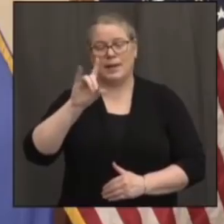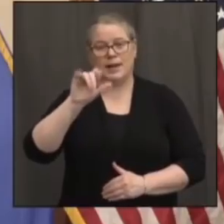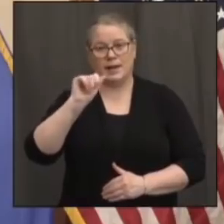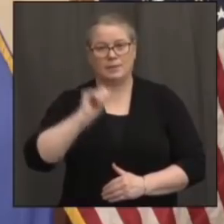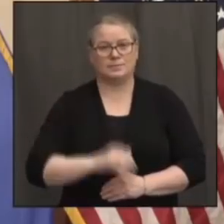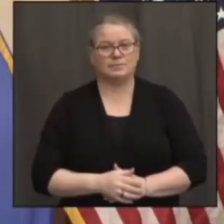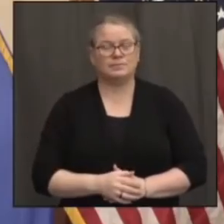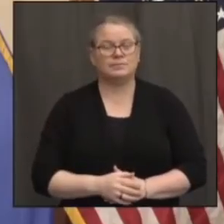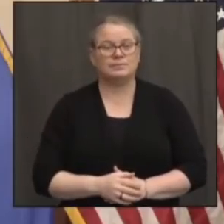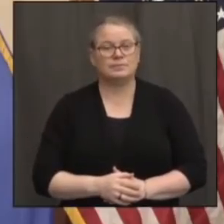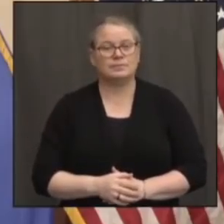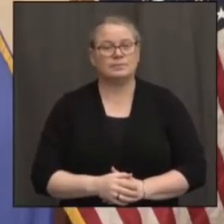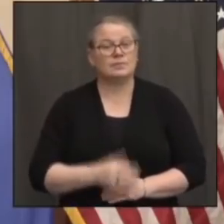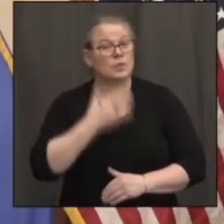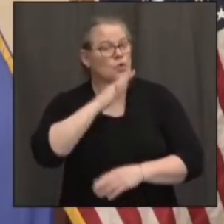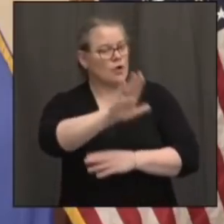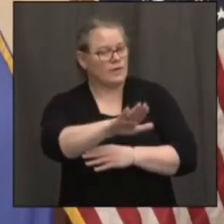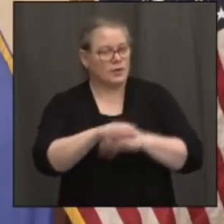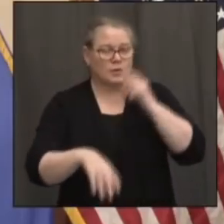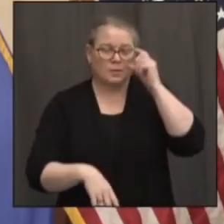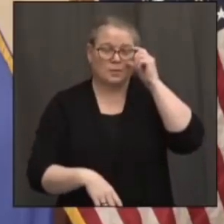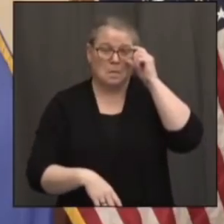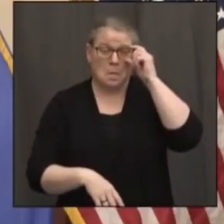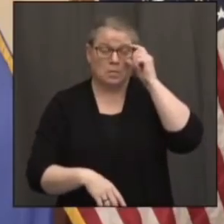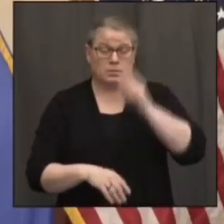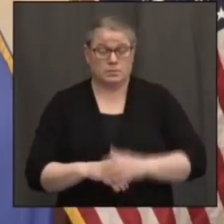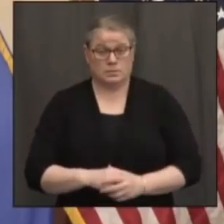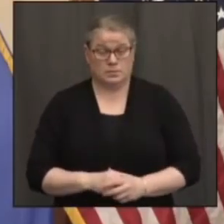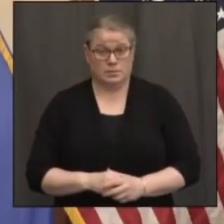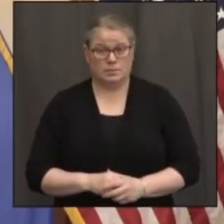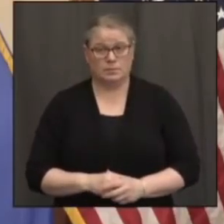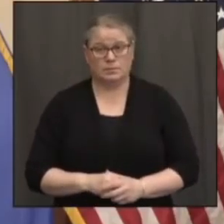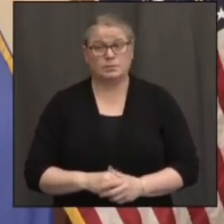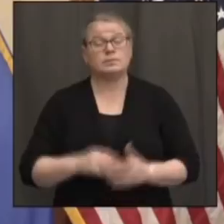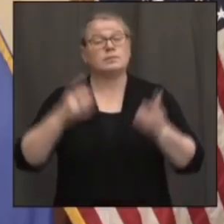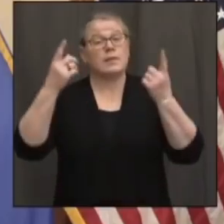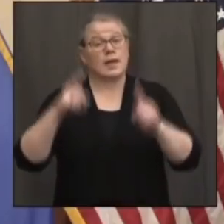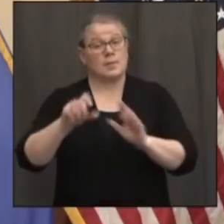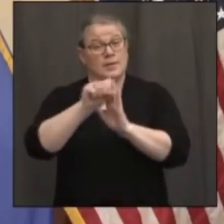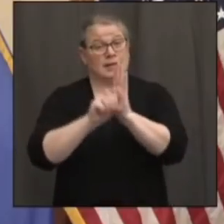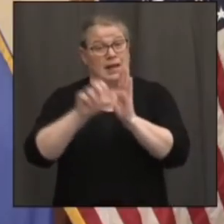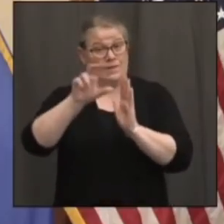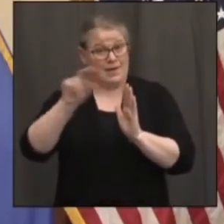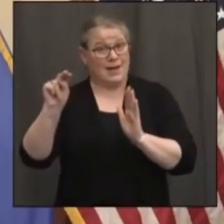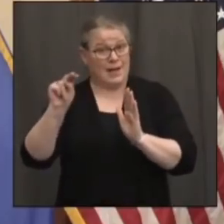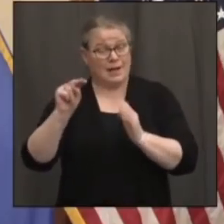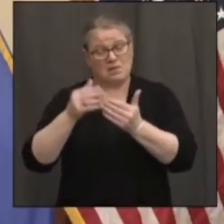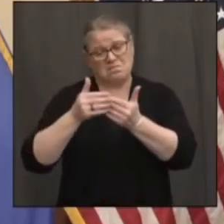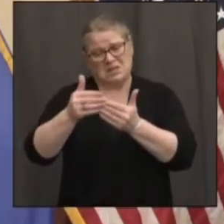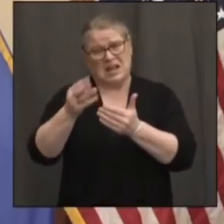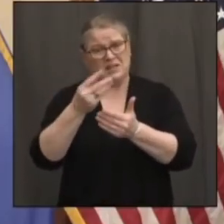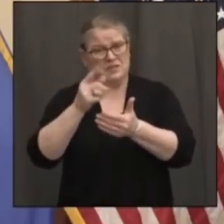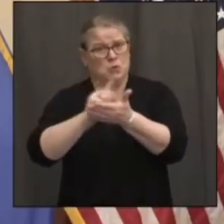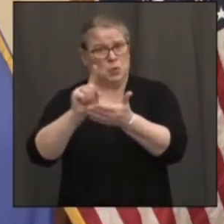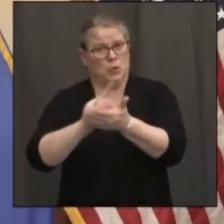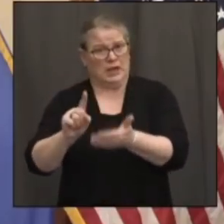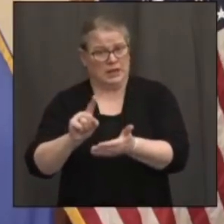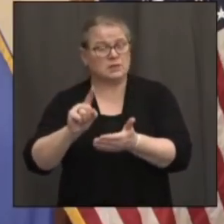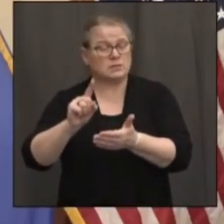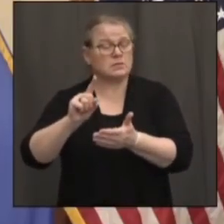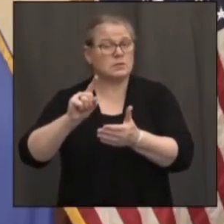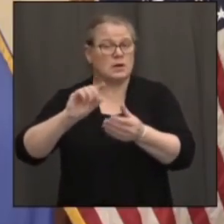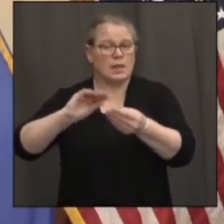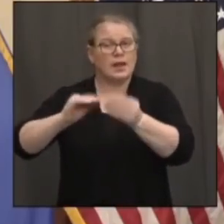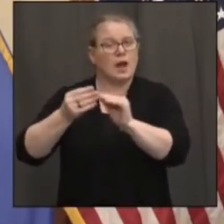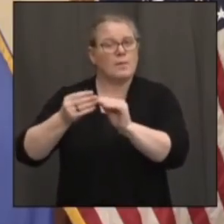Good afternoon. Given the continuous increase in vaccine allotments for the state of Connecticut over the coming weeks, and do